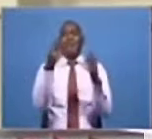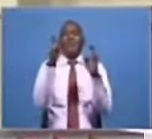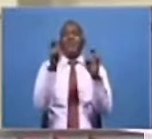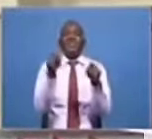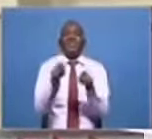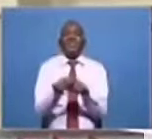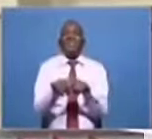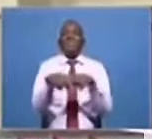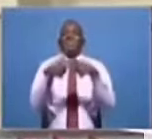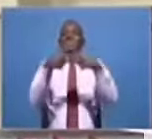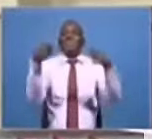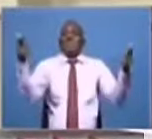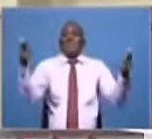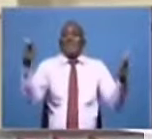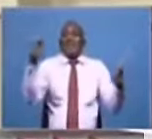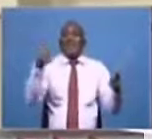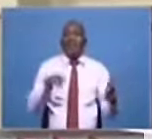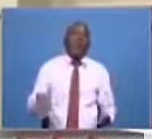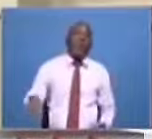general